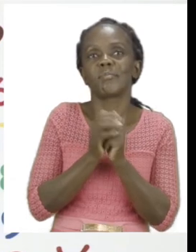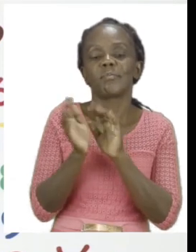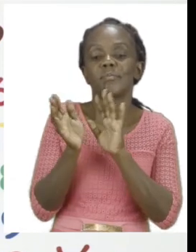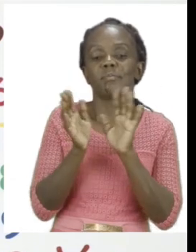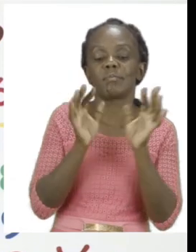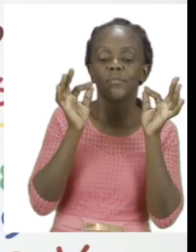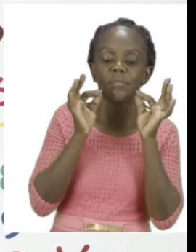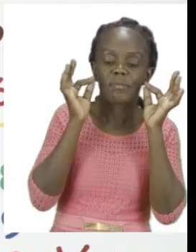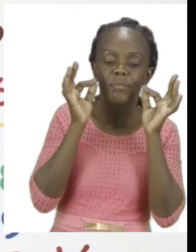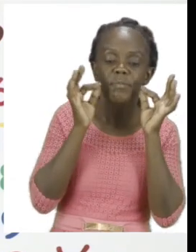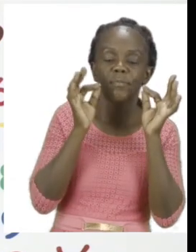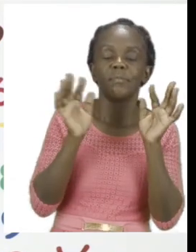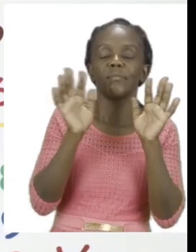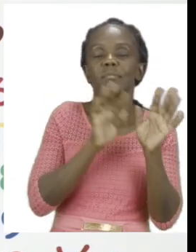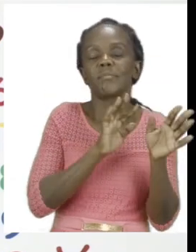Goodbye,